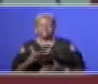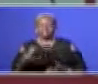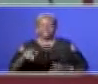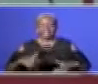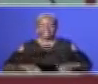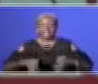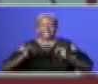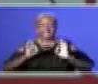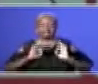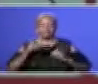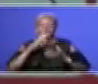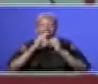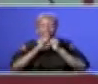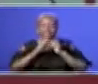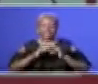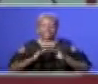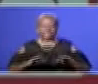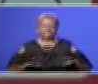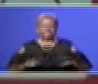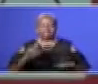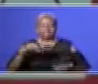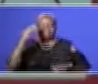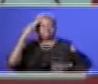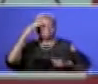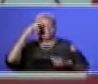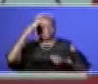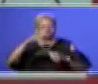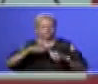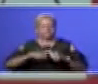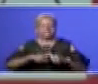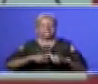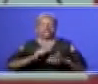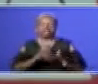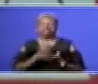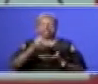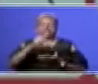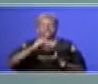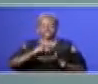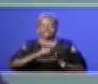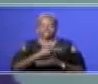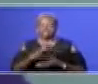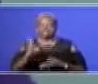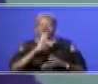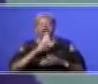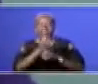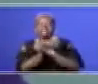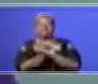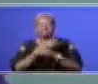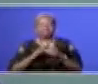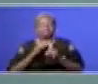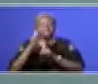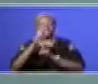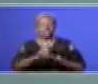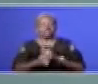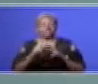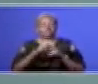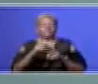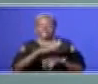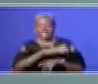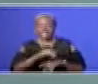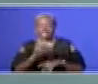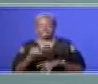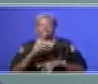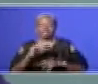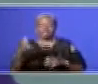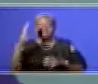blessing. Their memories are our treasure. They are loved beyond words, and they are missed